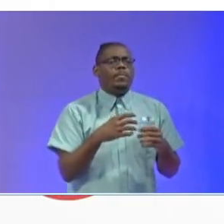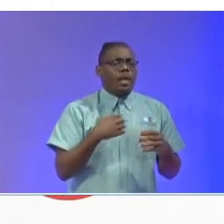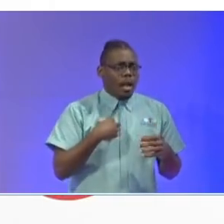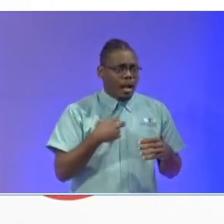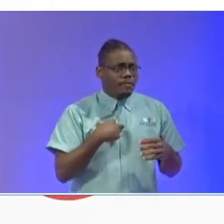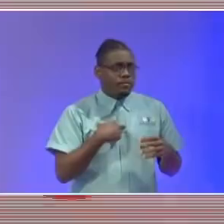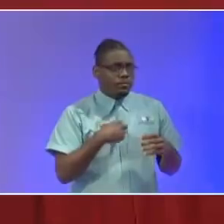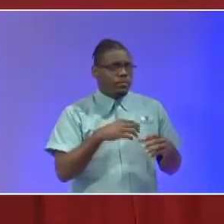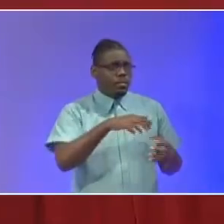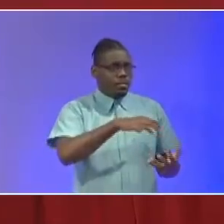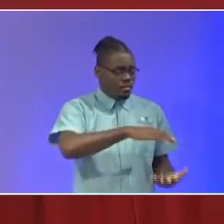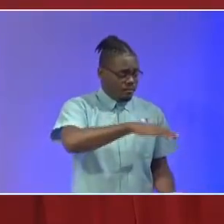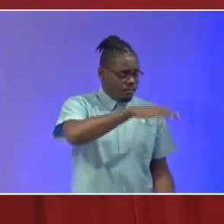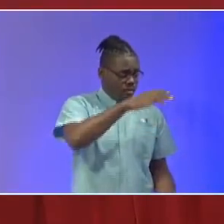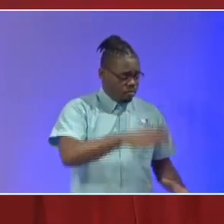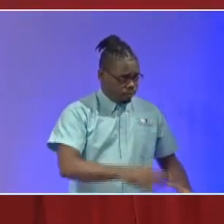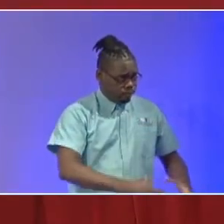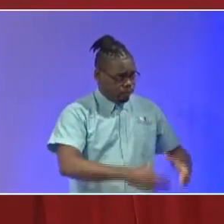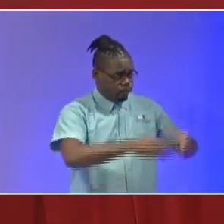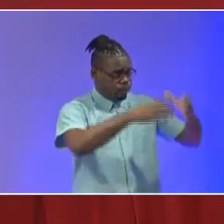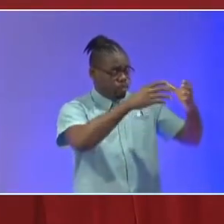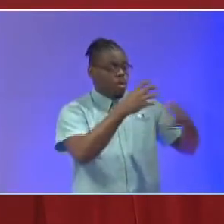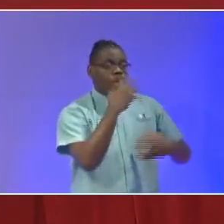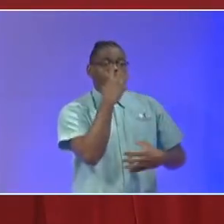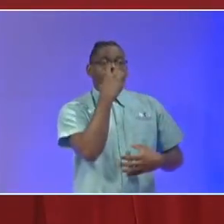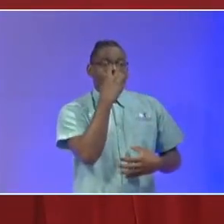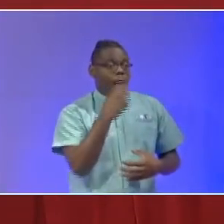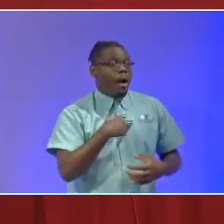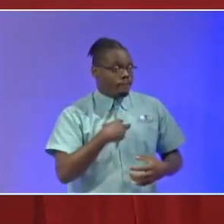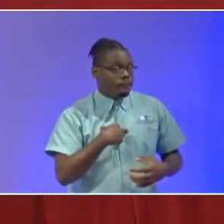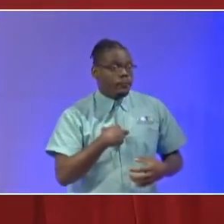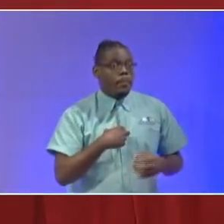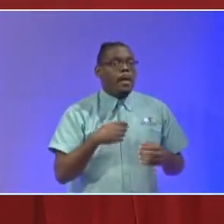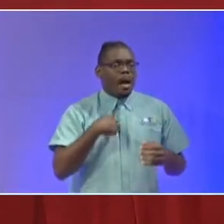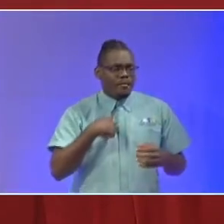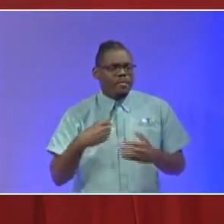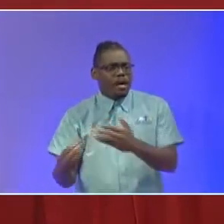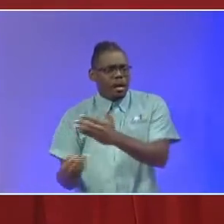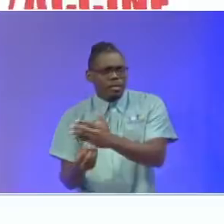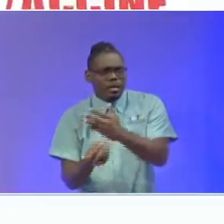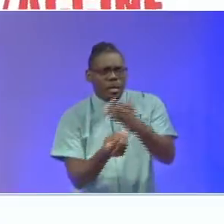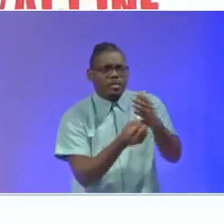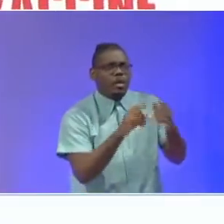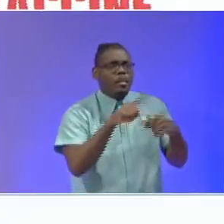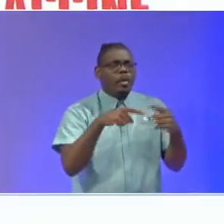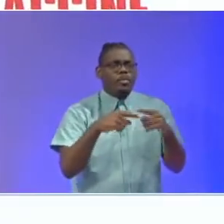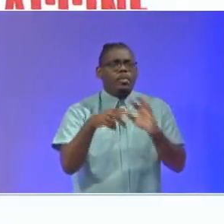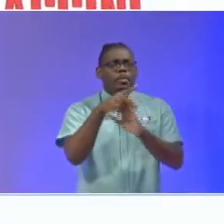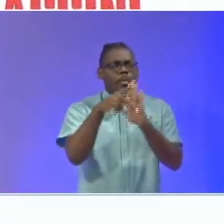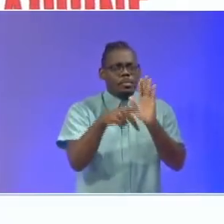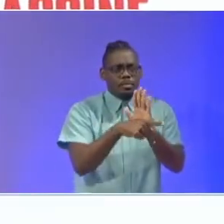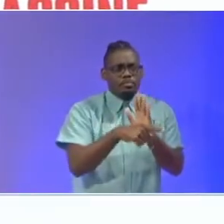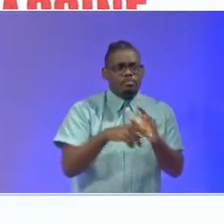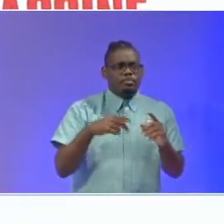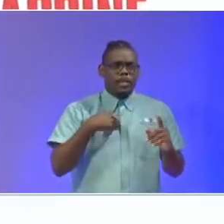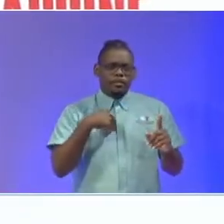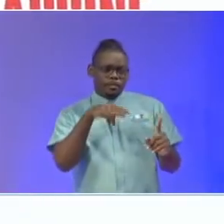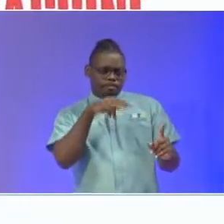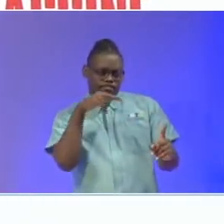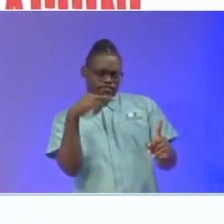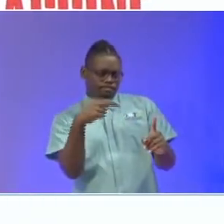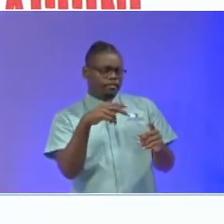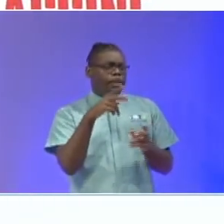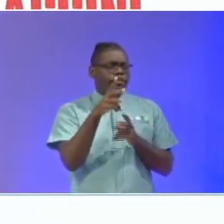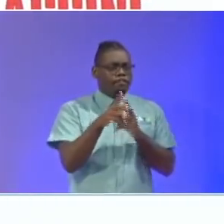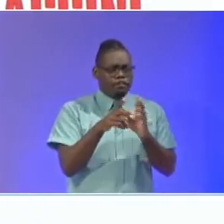Let me just come in here now to just give you the policy perspective. Knowing that oxygen is a